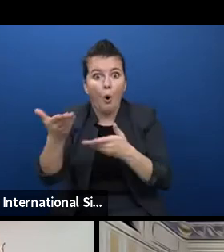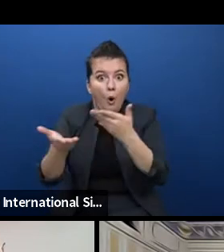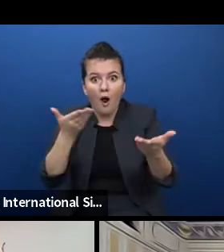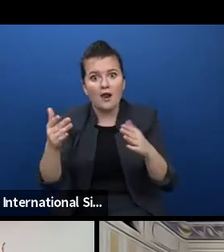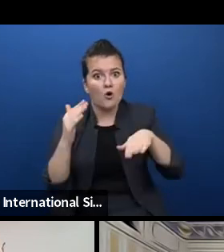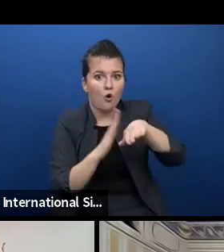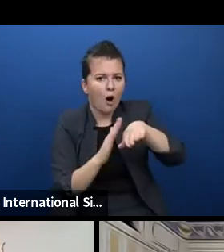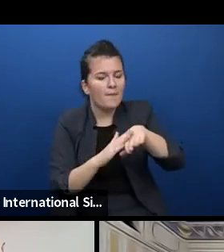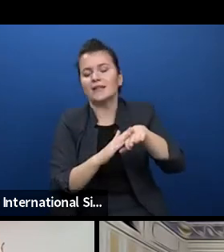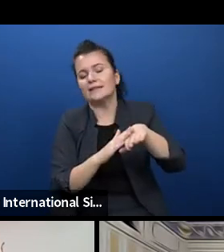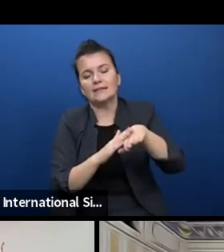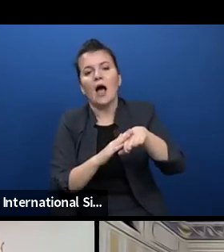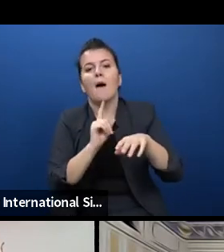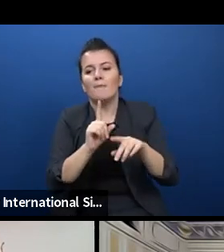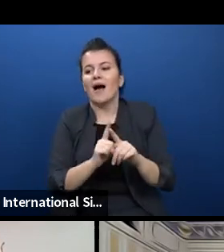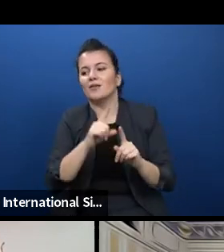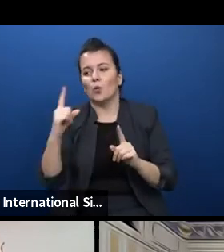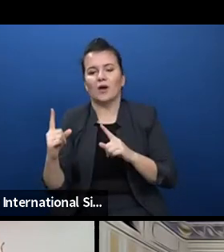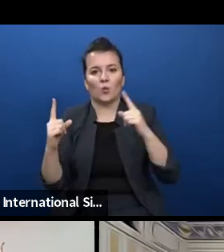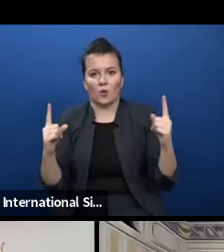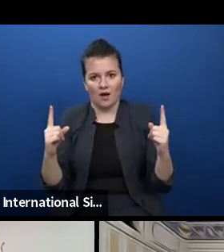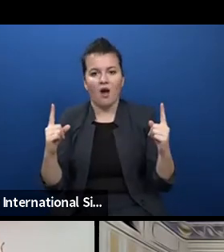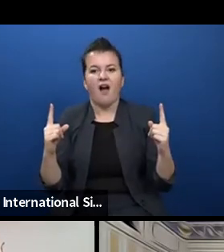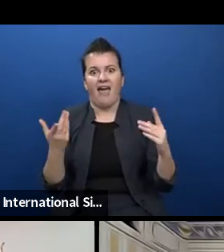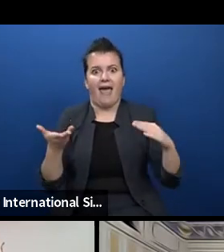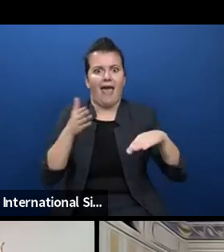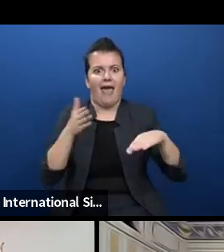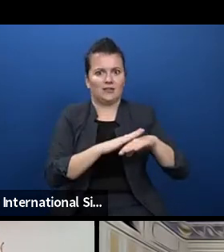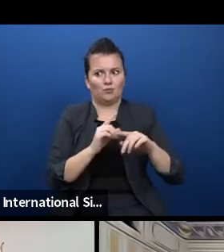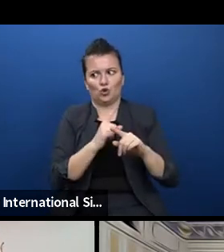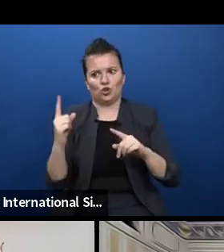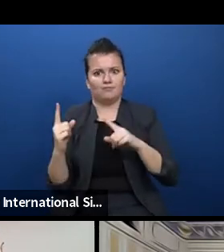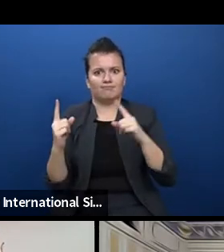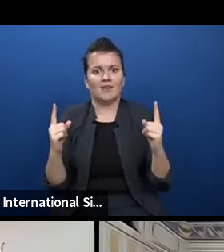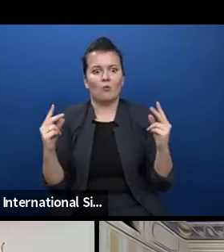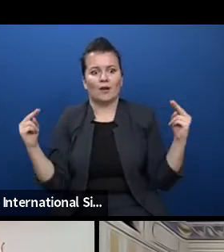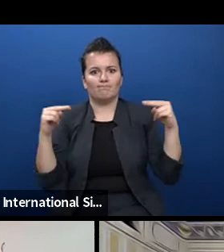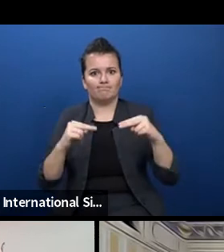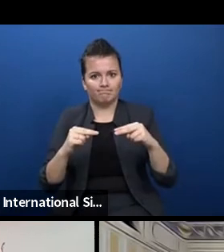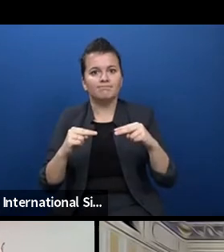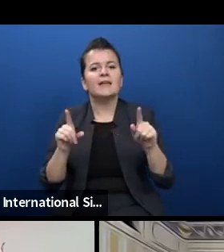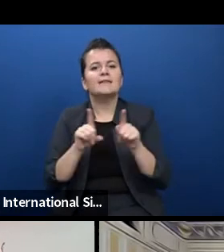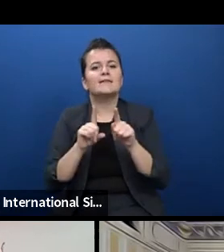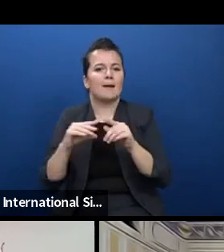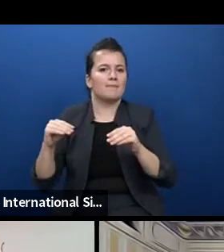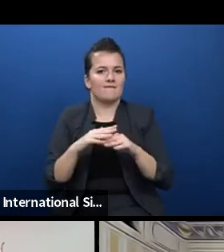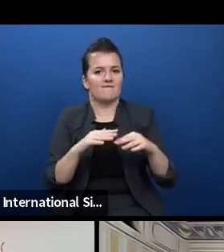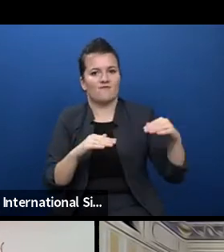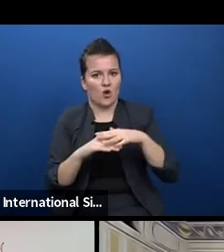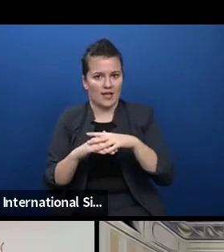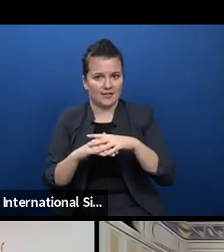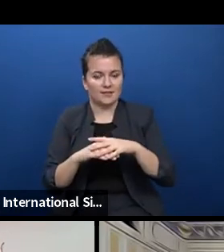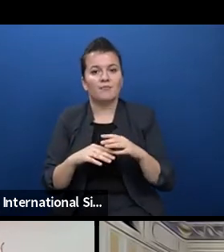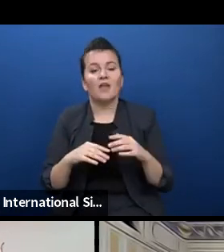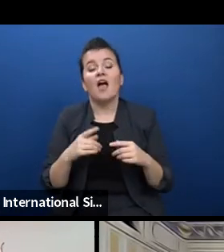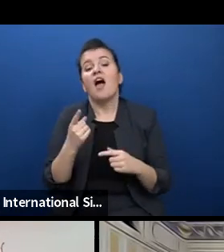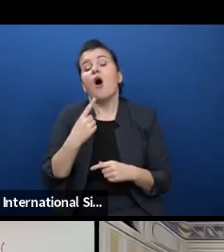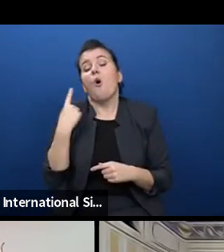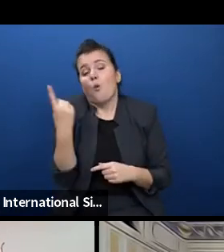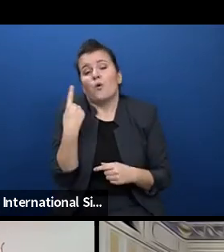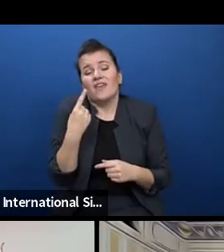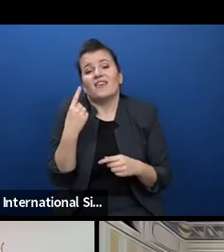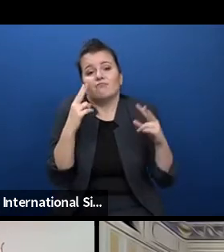all the different consultation steps aim at taking into account the most inclusive, in the most